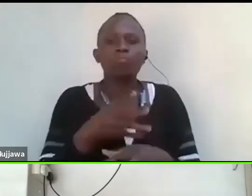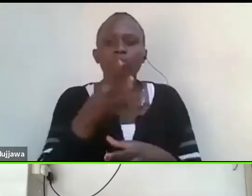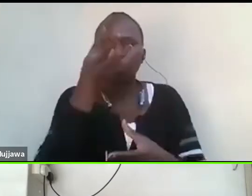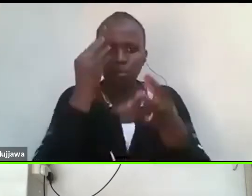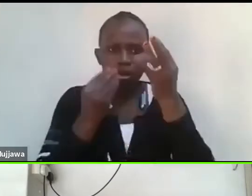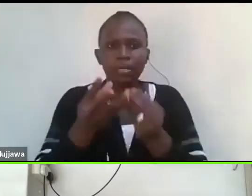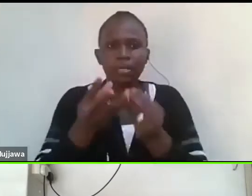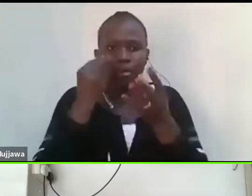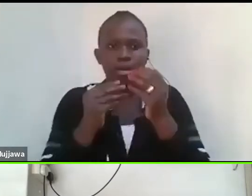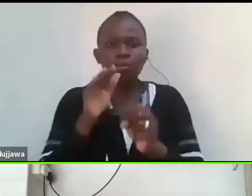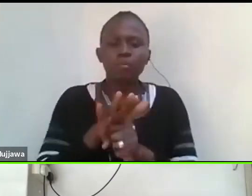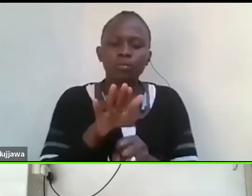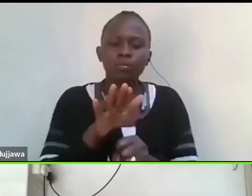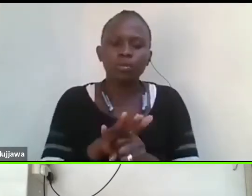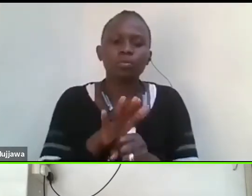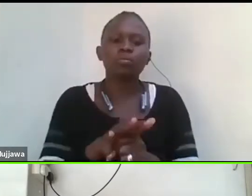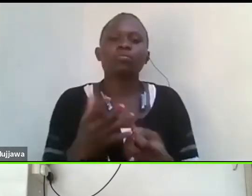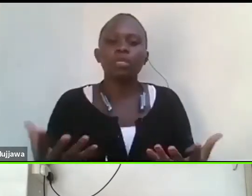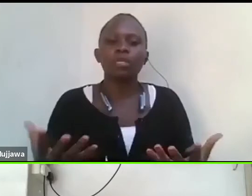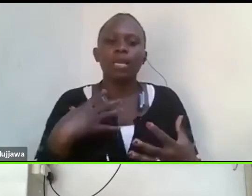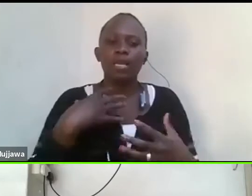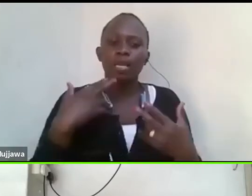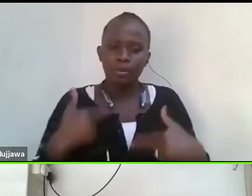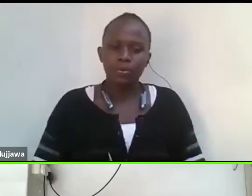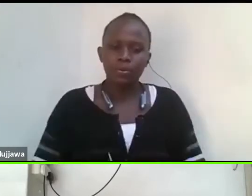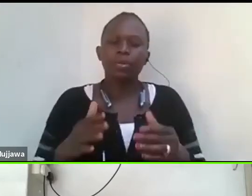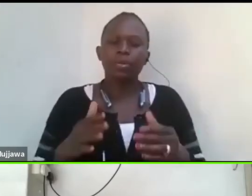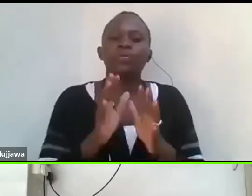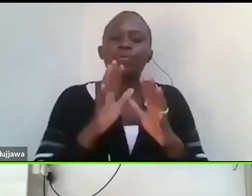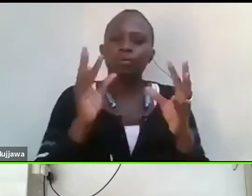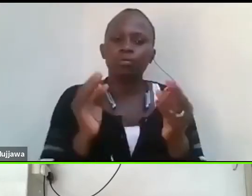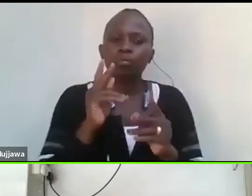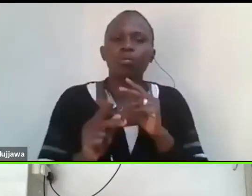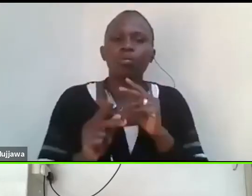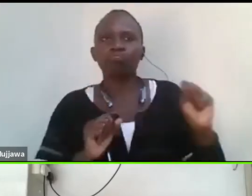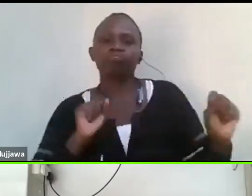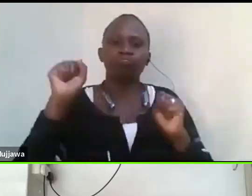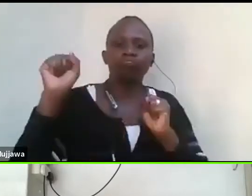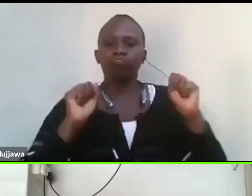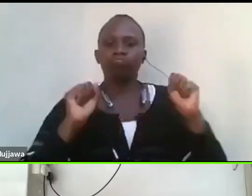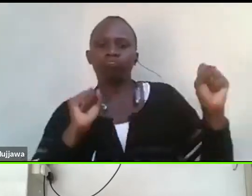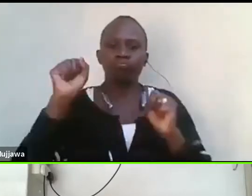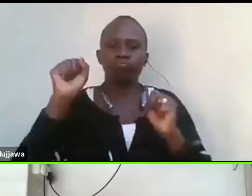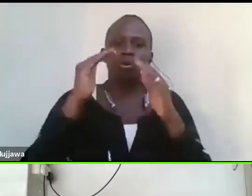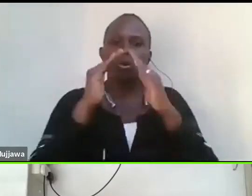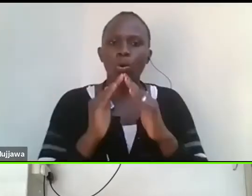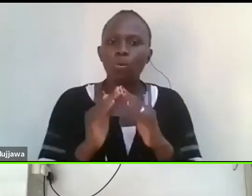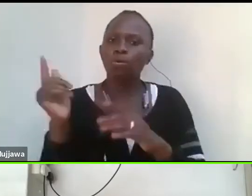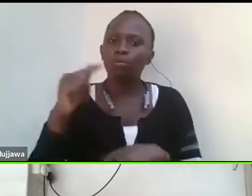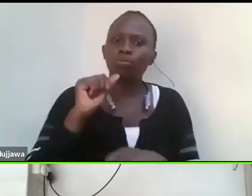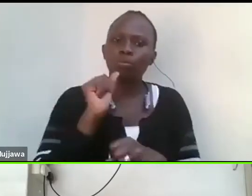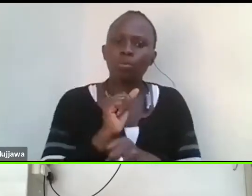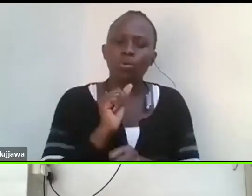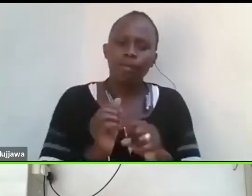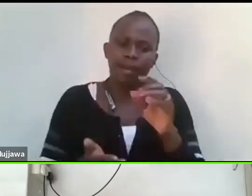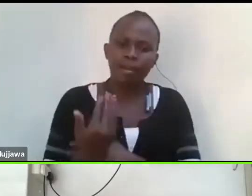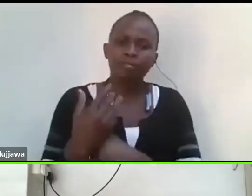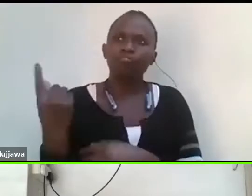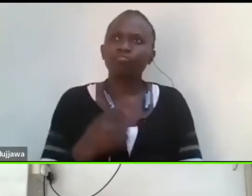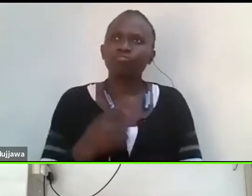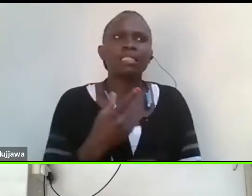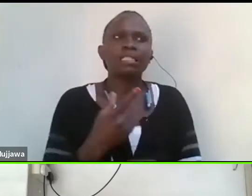and wellness. People have time now to exercise from home. Okay, instead of coming to work early enough to beat the jam, you